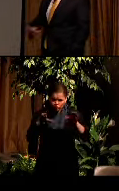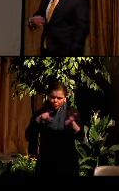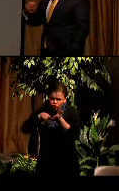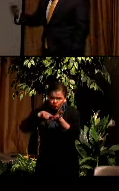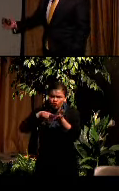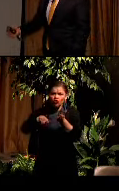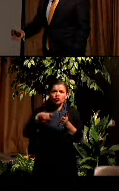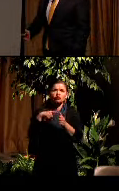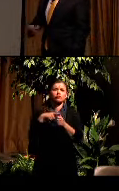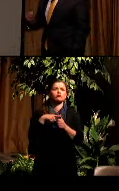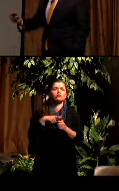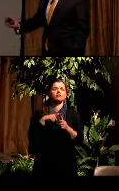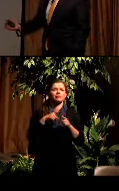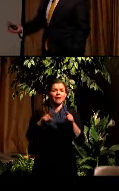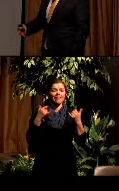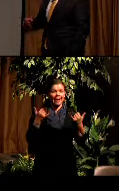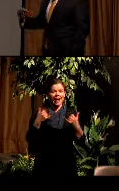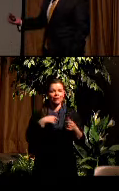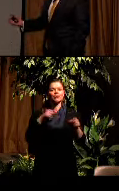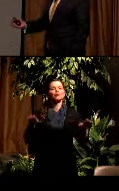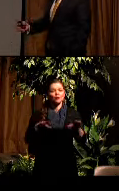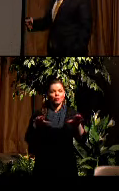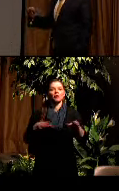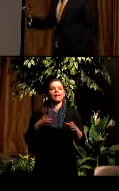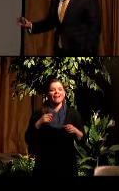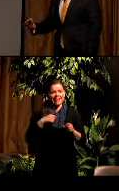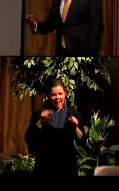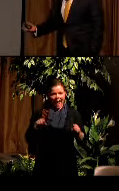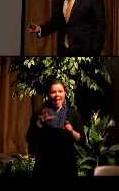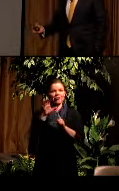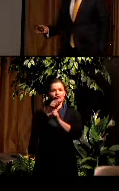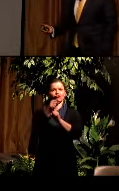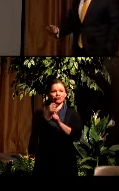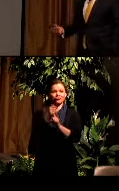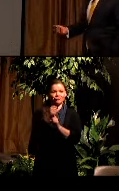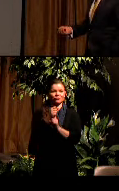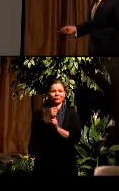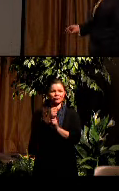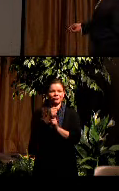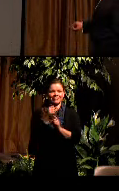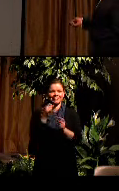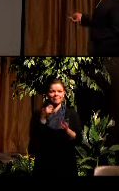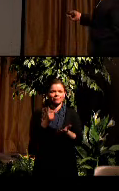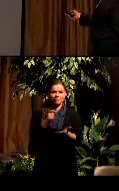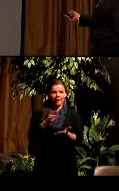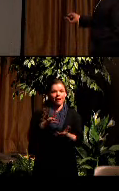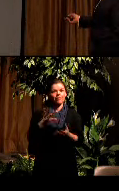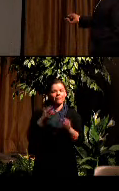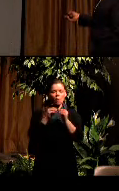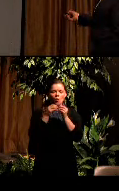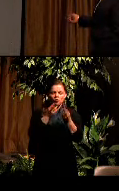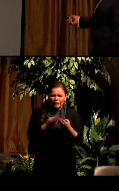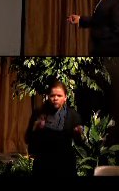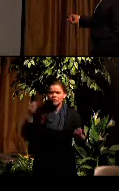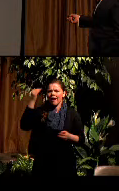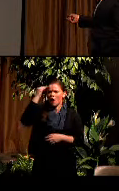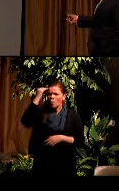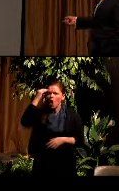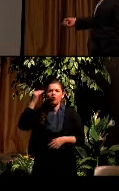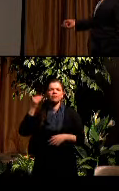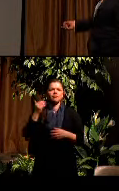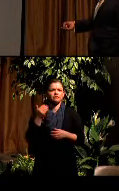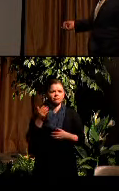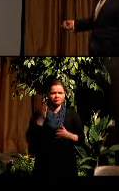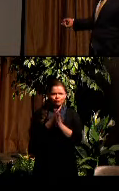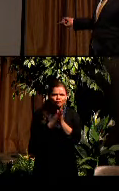the point now where we can do these things. It takes resources, it takes knowledge, it takes momentum. But we can do that. Conservation works. This is the Kirtland's